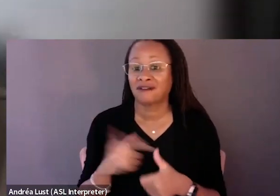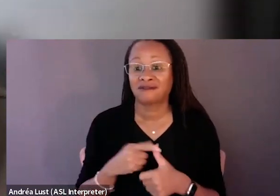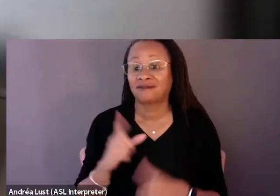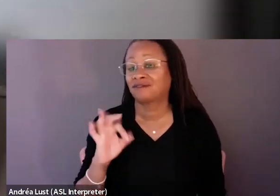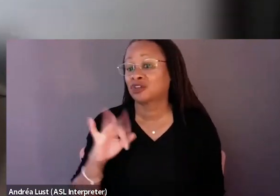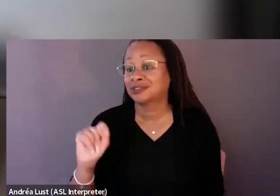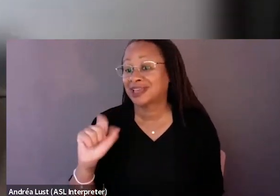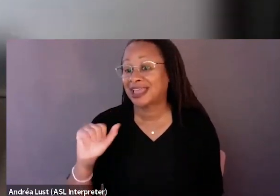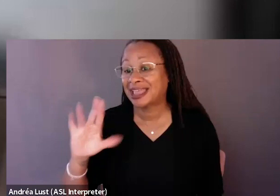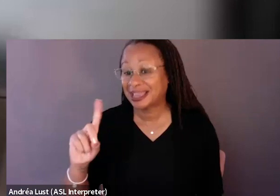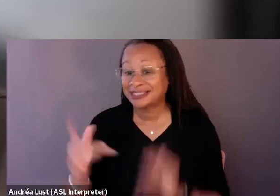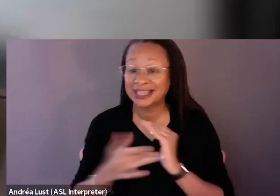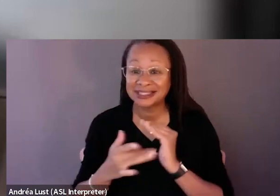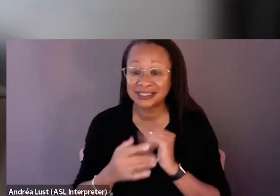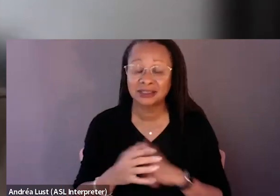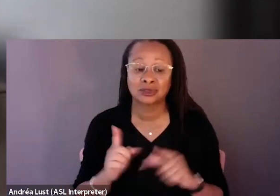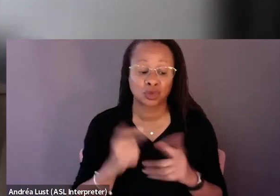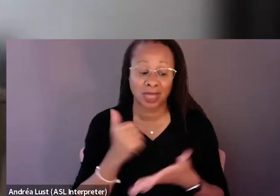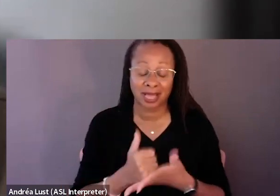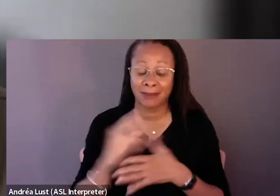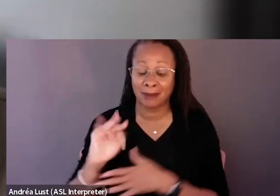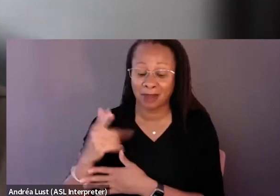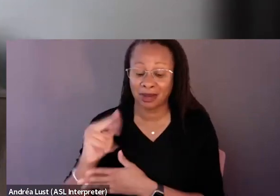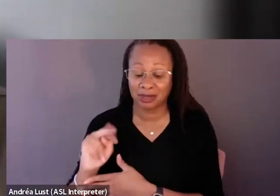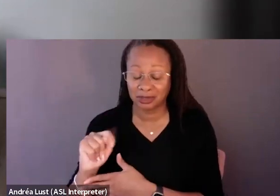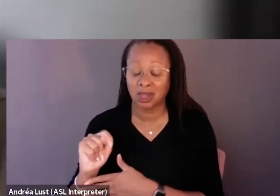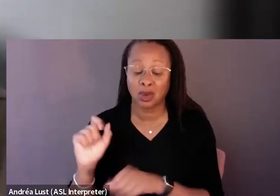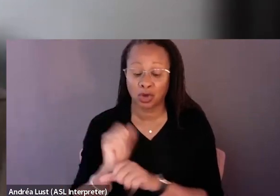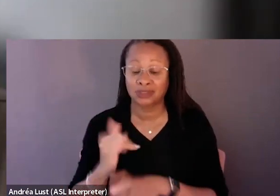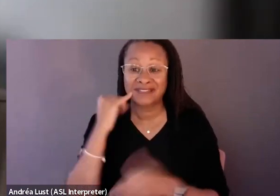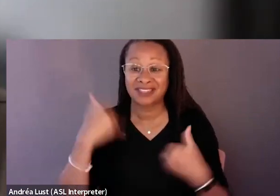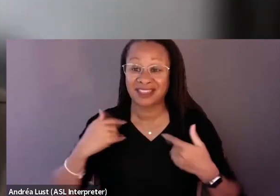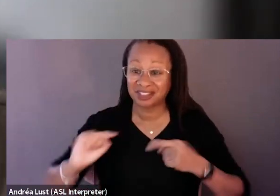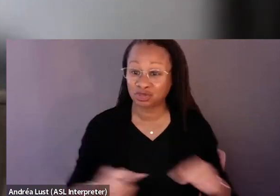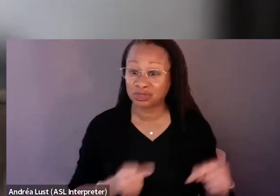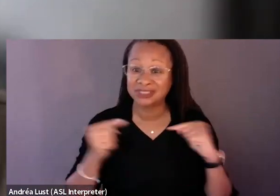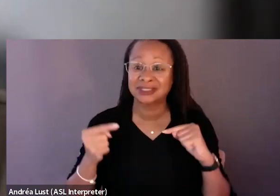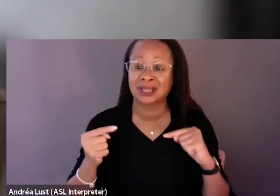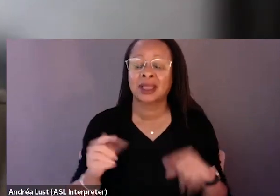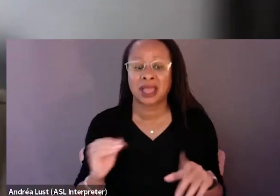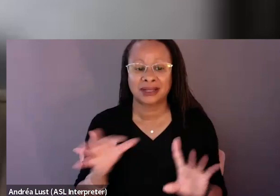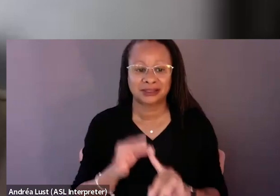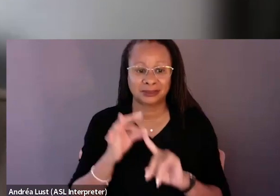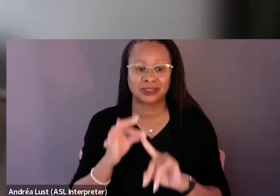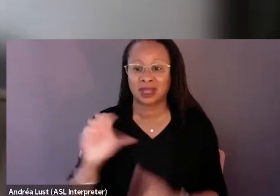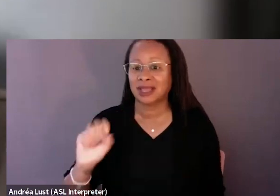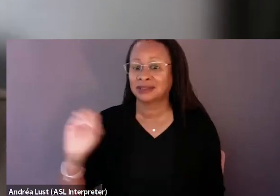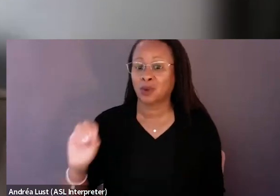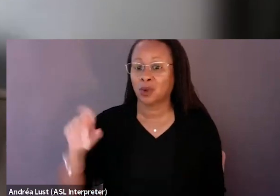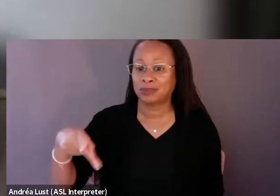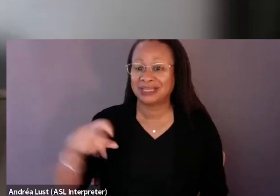help the migrant worker if they have injured, and especially the SOP